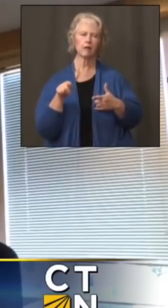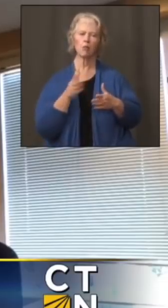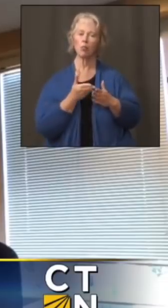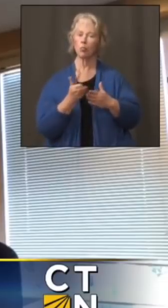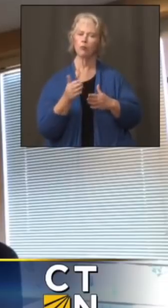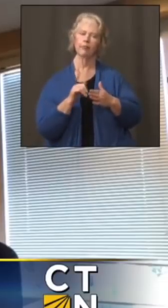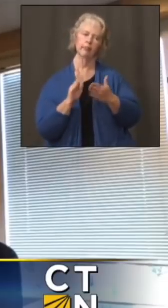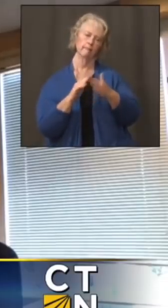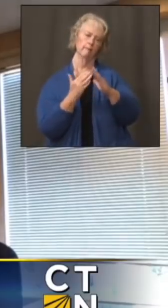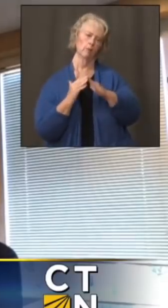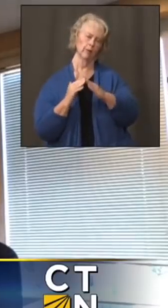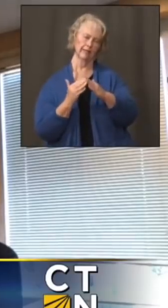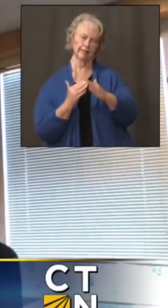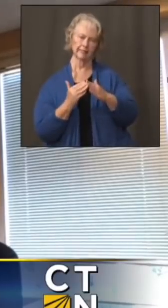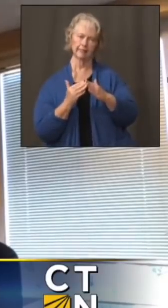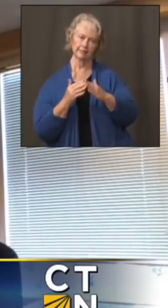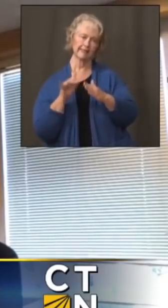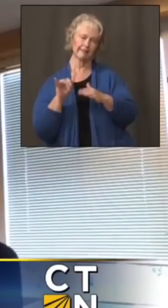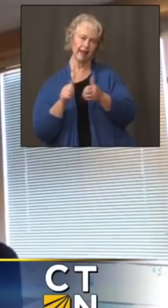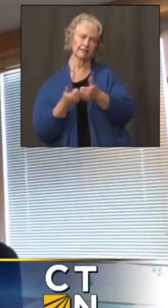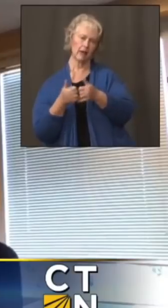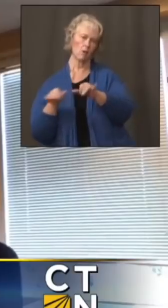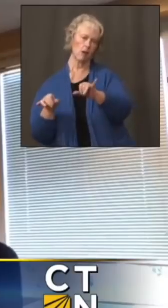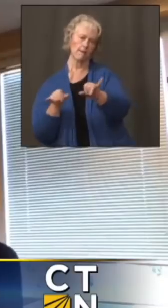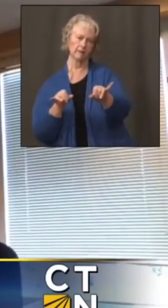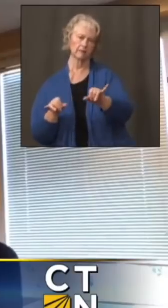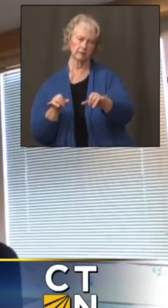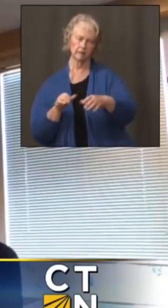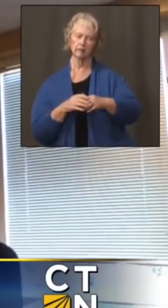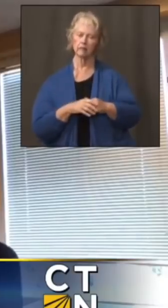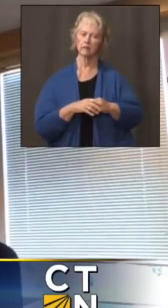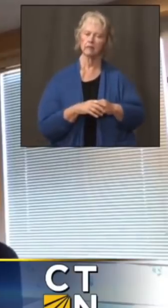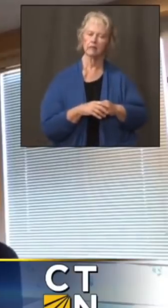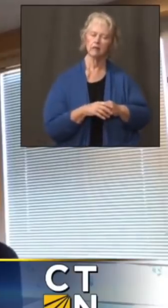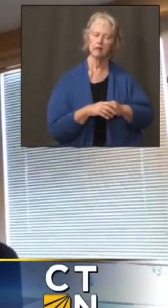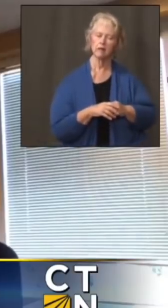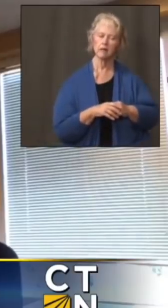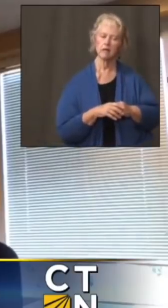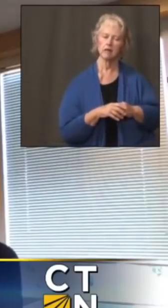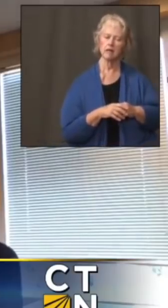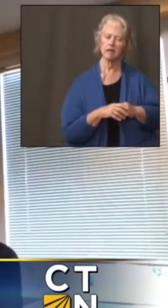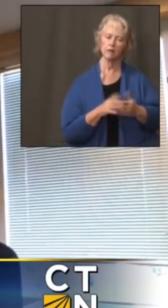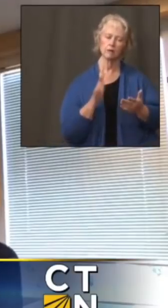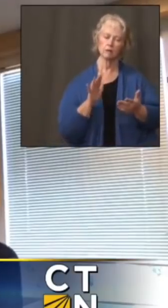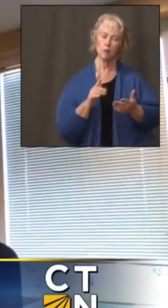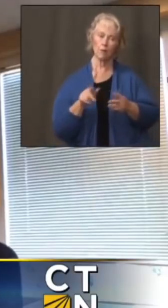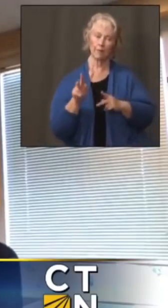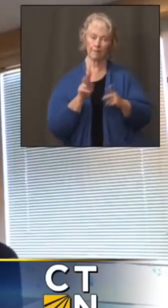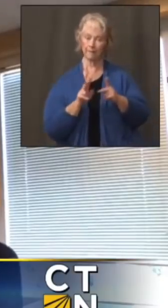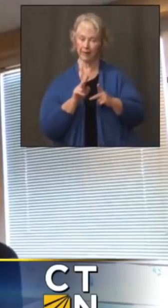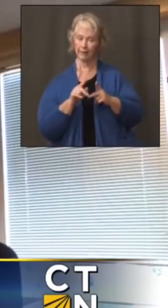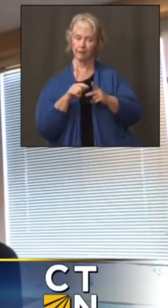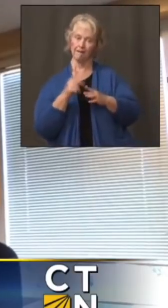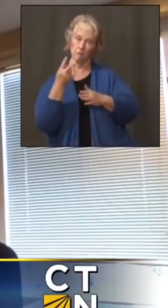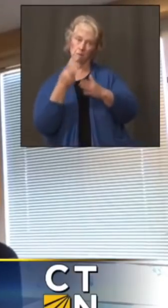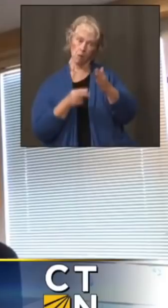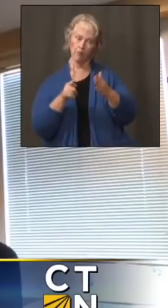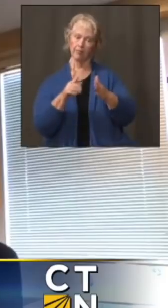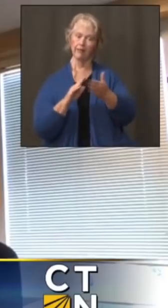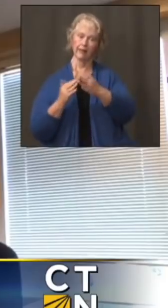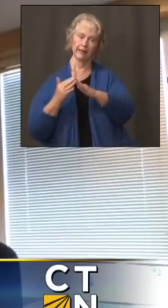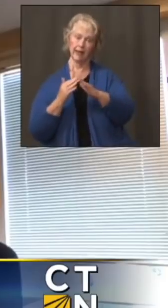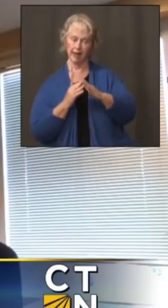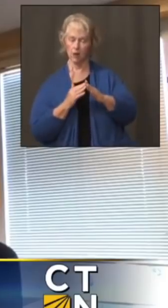So what they have in common is that collectively, the residents and citizens of those 2 towns